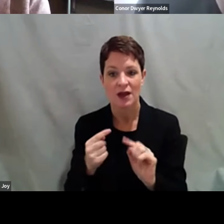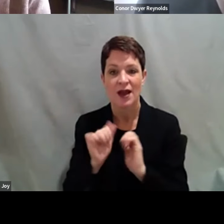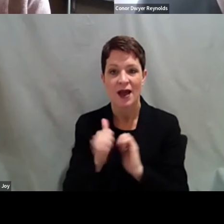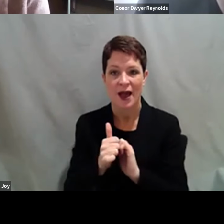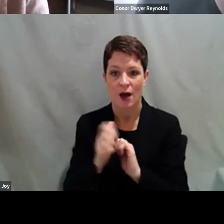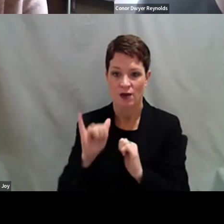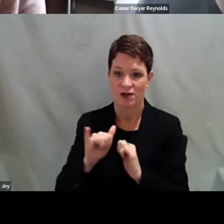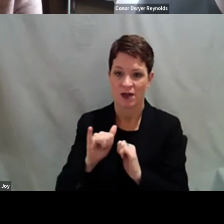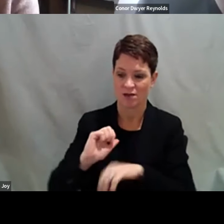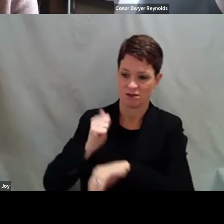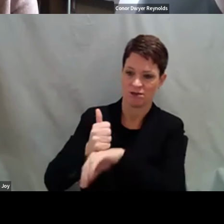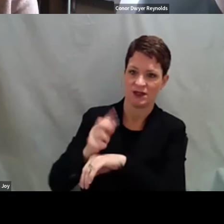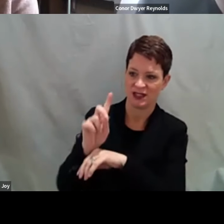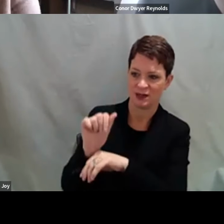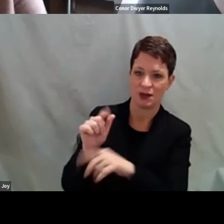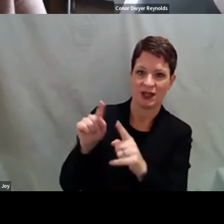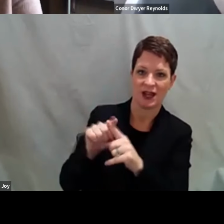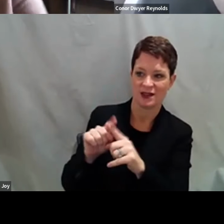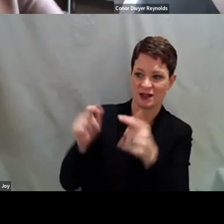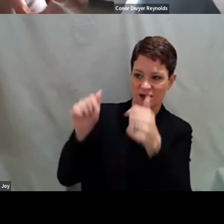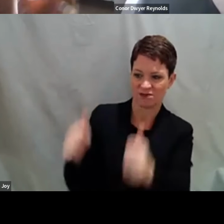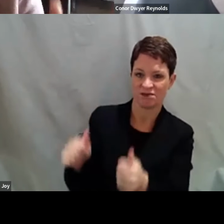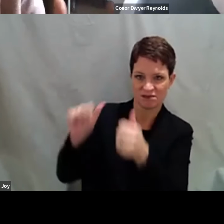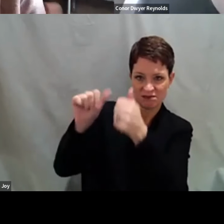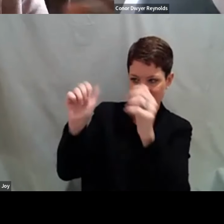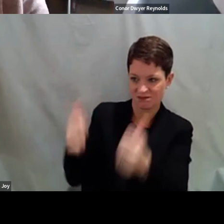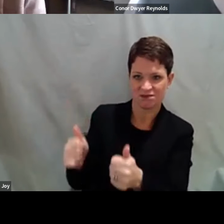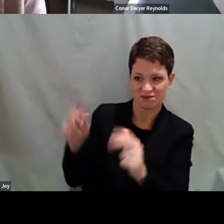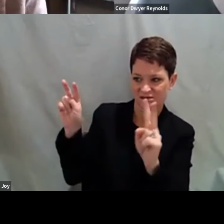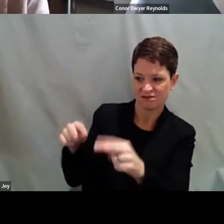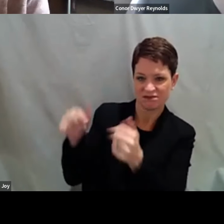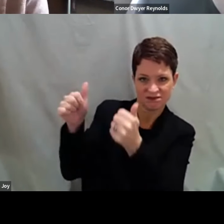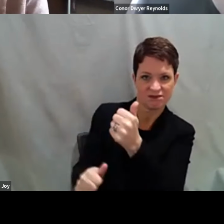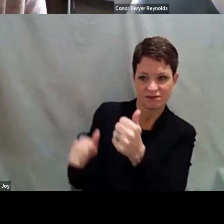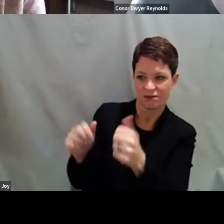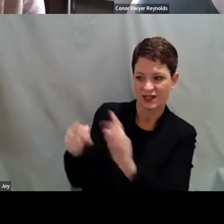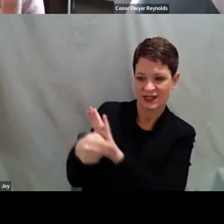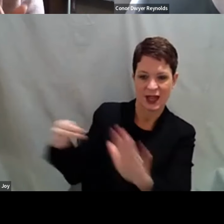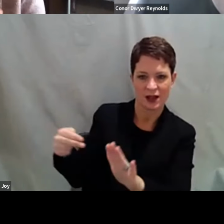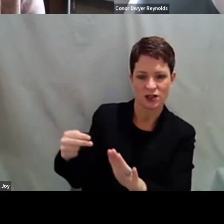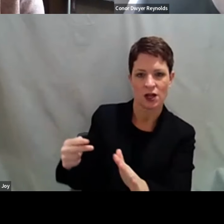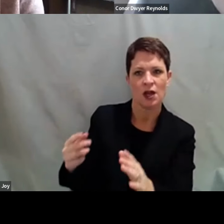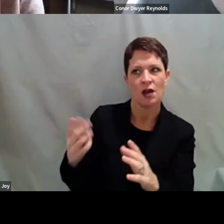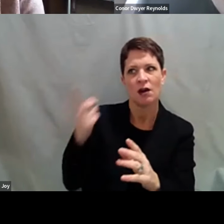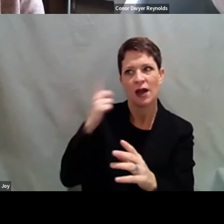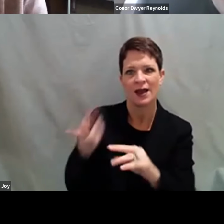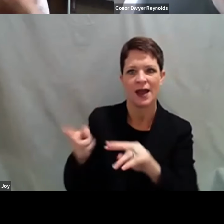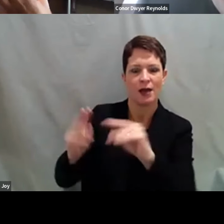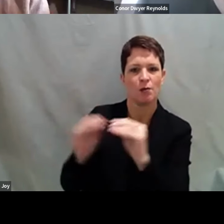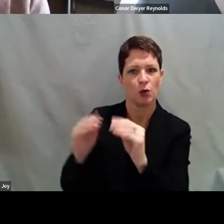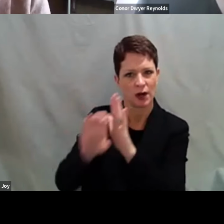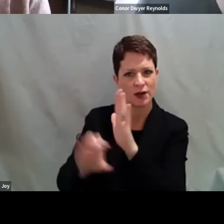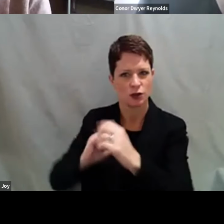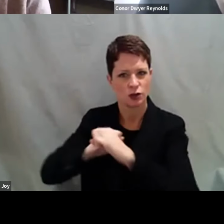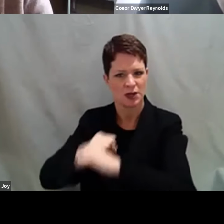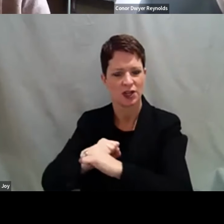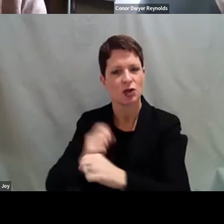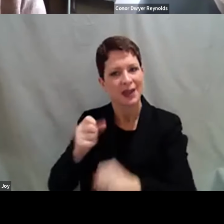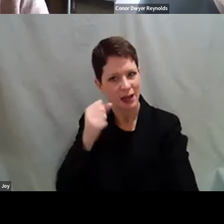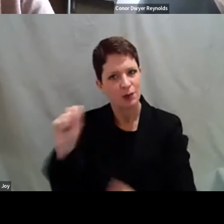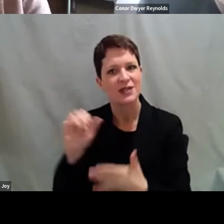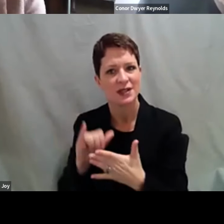construct a disability as a degraded status in trying to advocate for greater constitutional protections. I think there's ways to resist that, again,